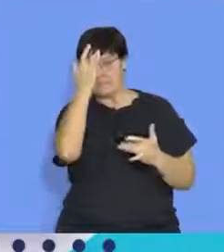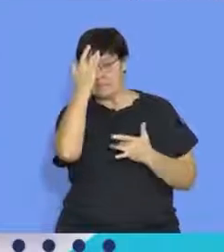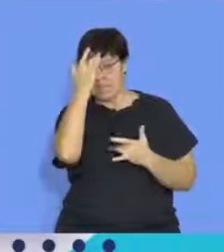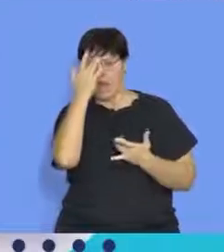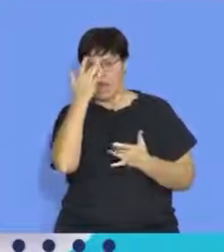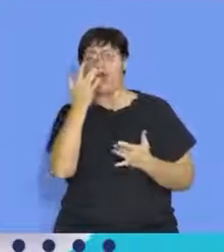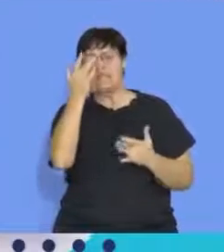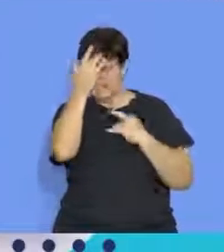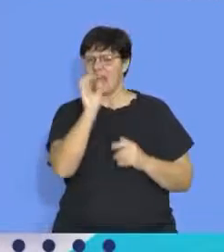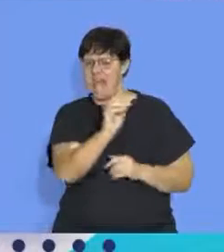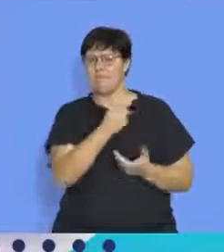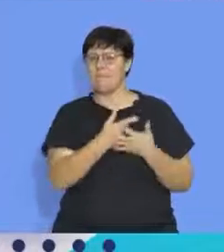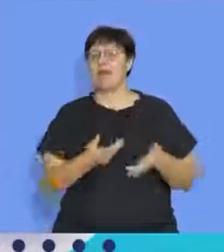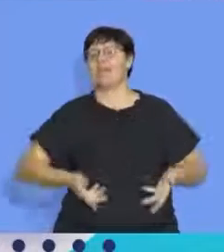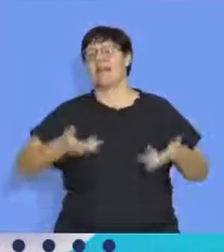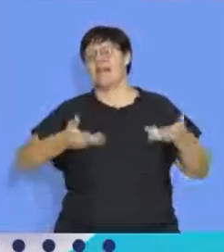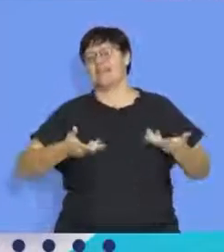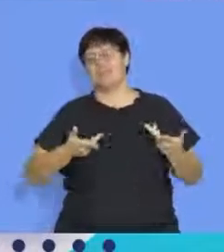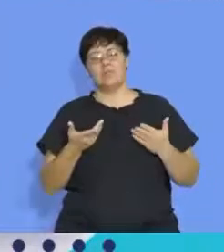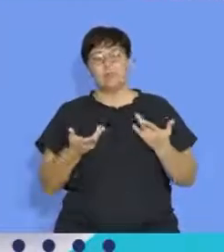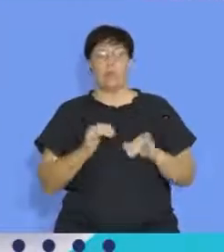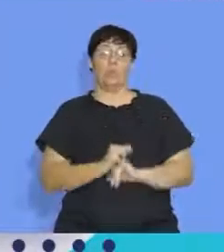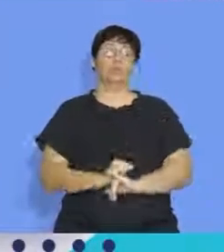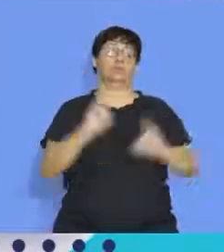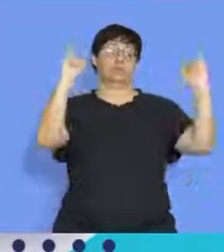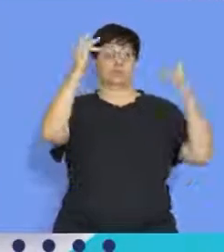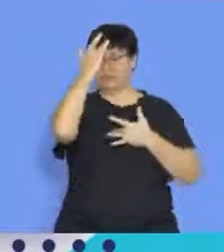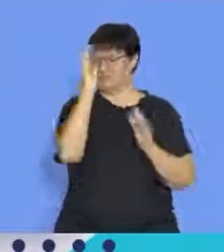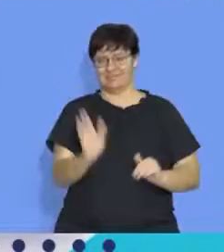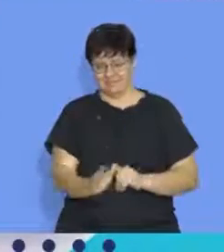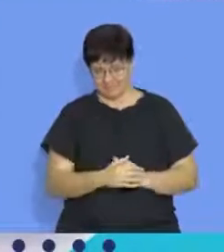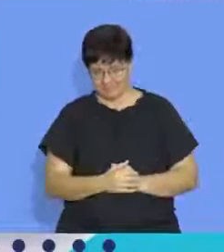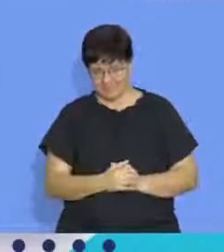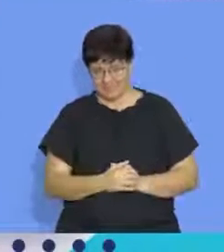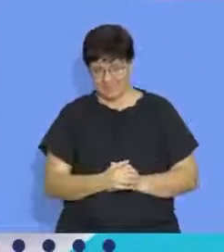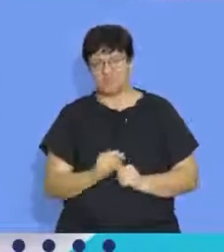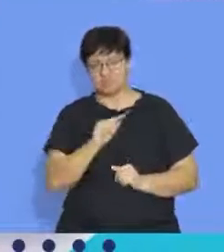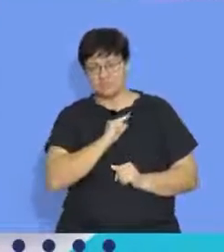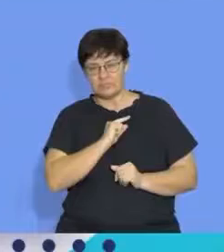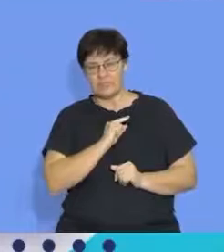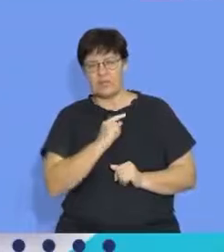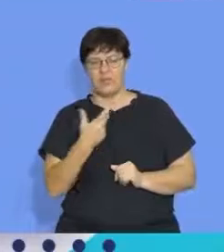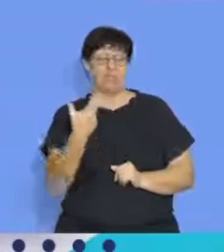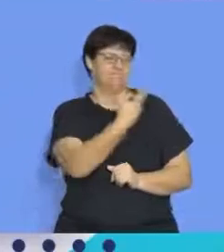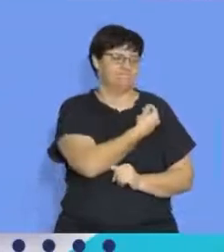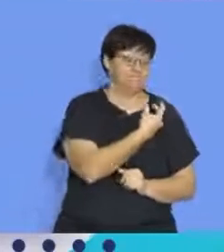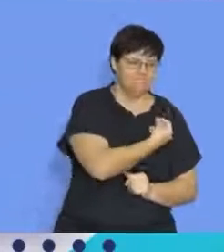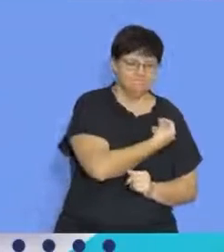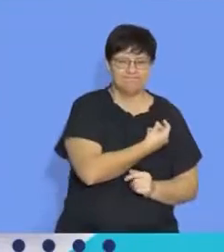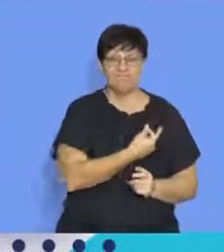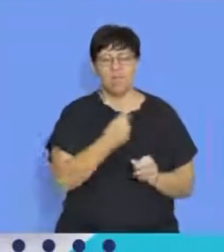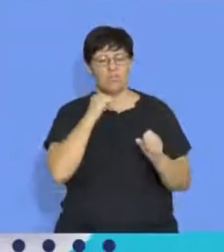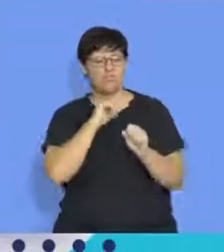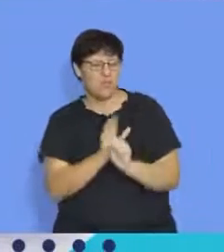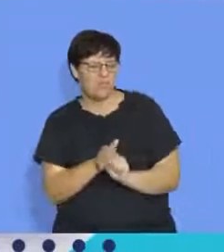but it usually means that you're not going to get as sick. So when we're talking about all these vaccines, when it comes to